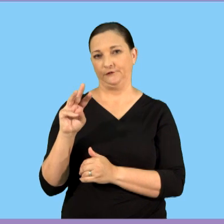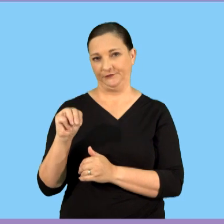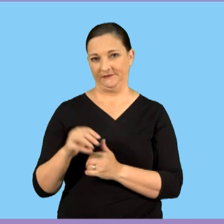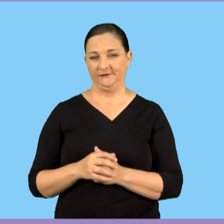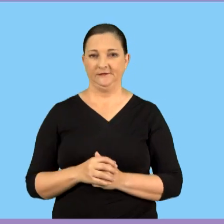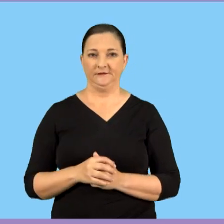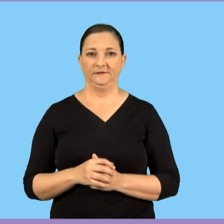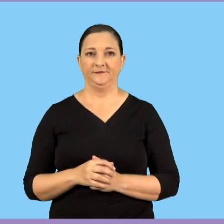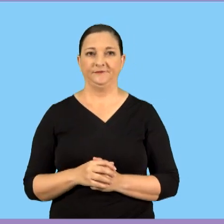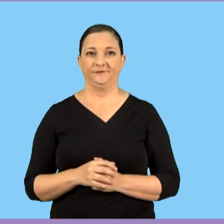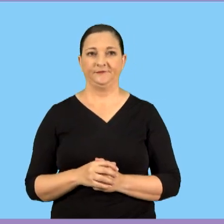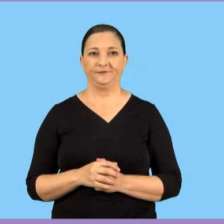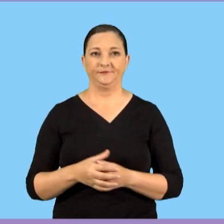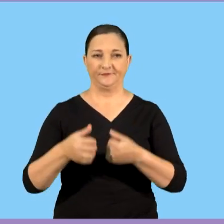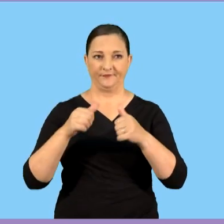1,400 meters.